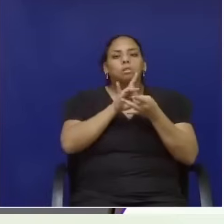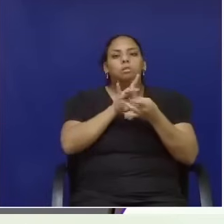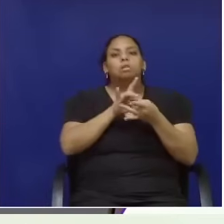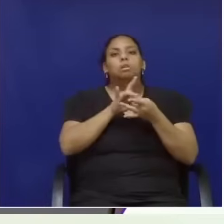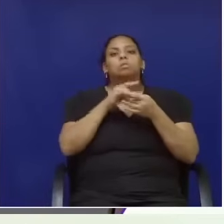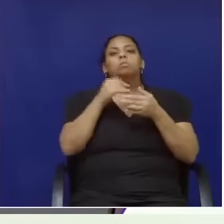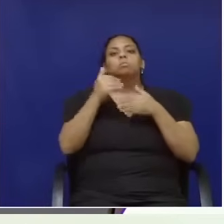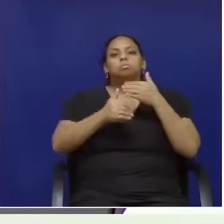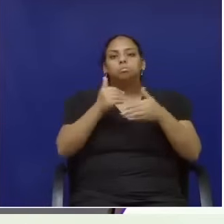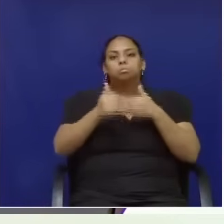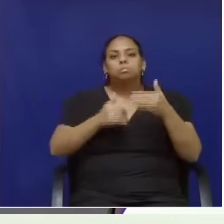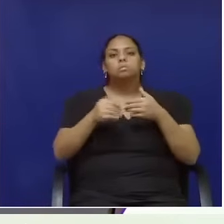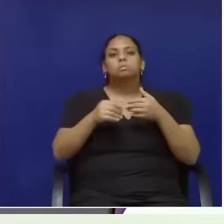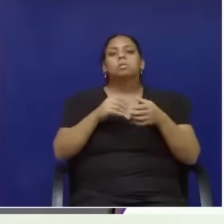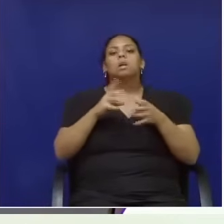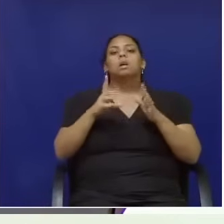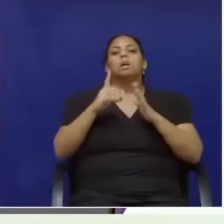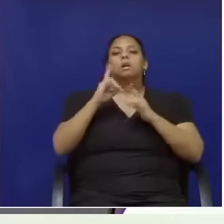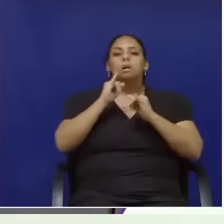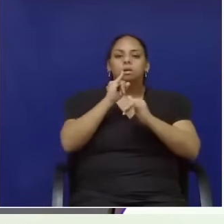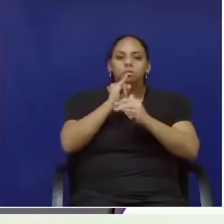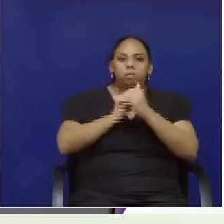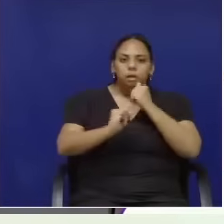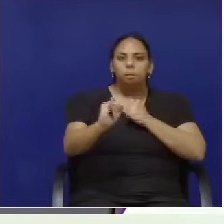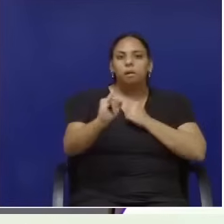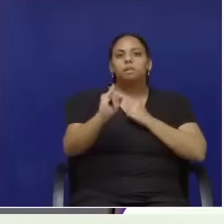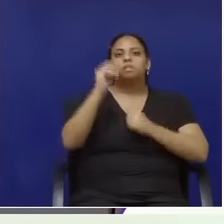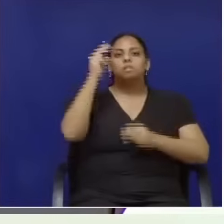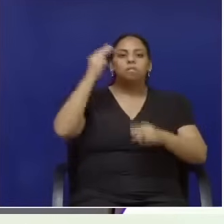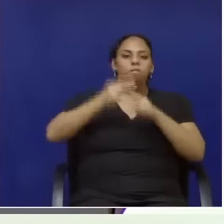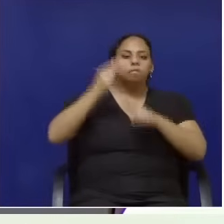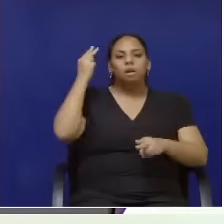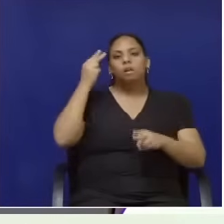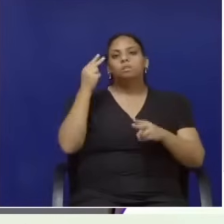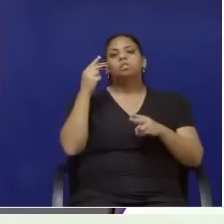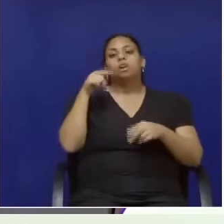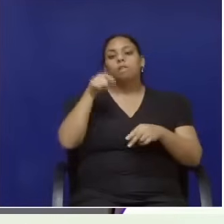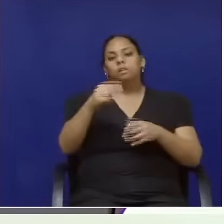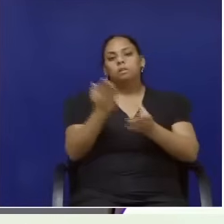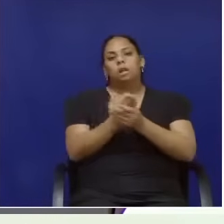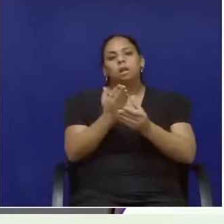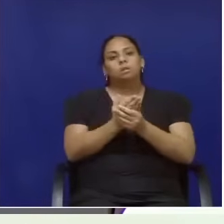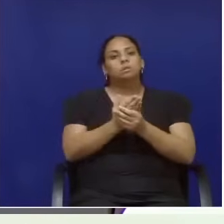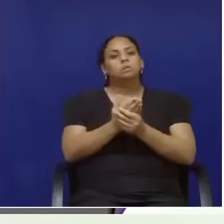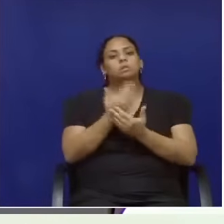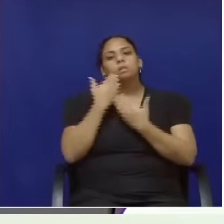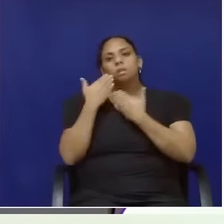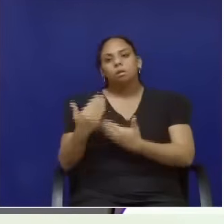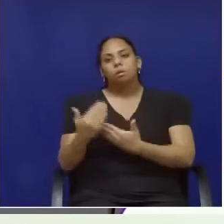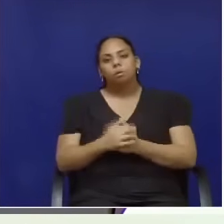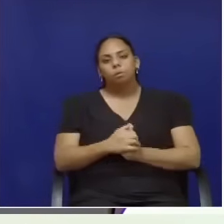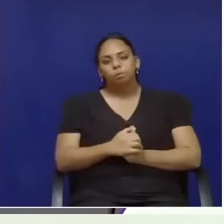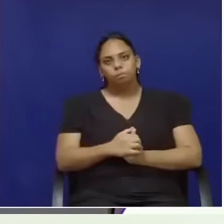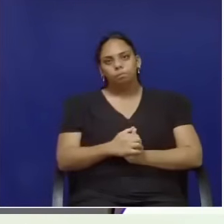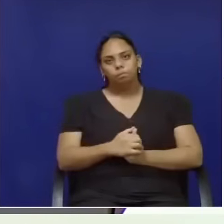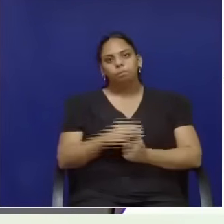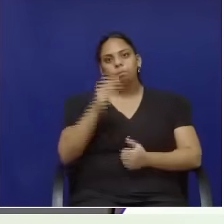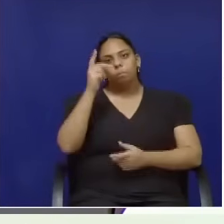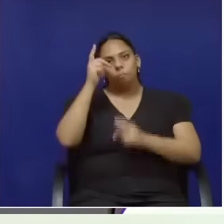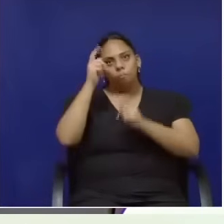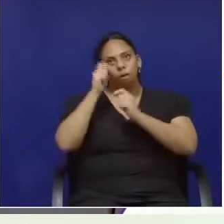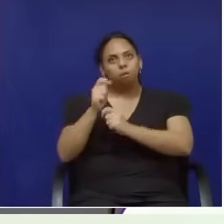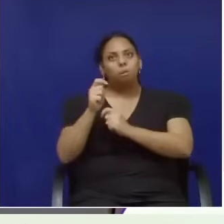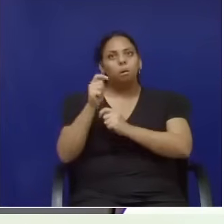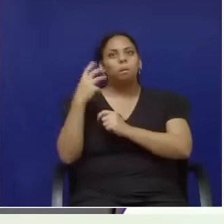to judicial independence, have prevented faster finalization of these cases? Thank you. Honourable Minister.